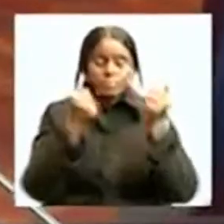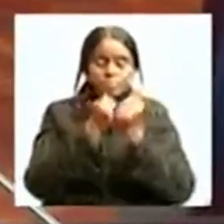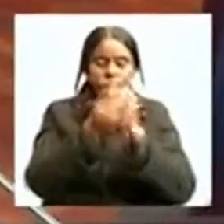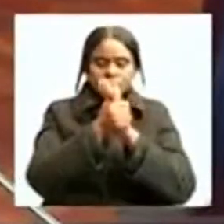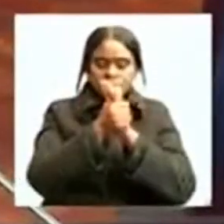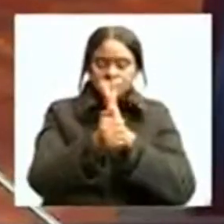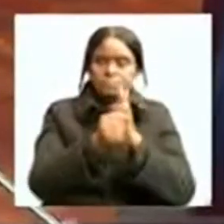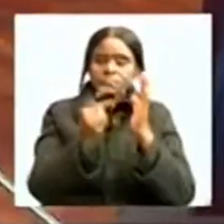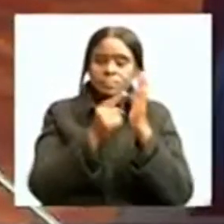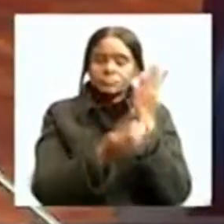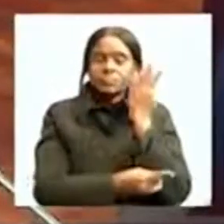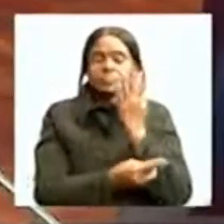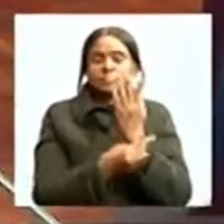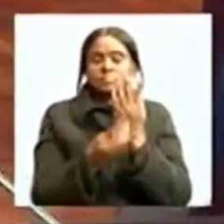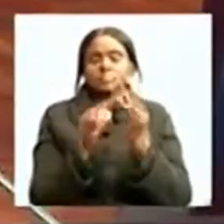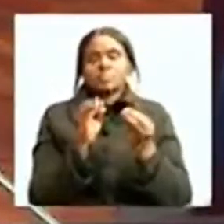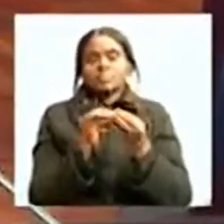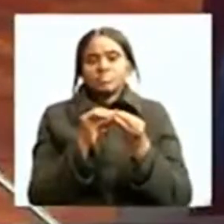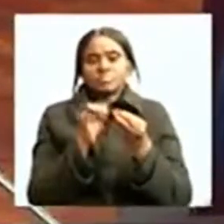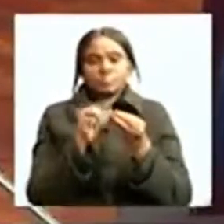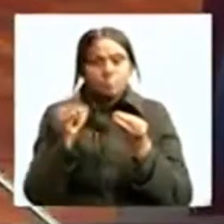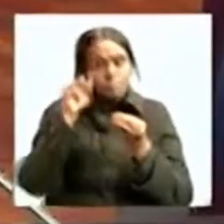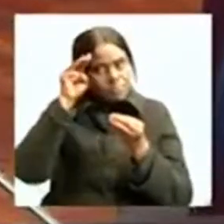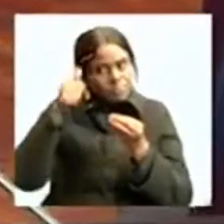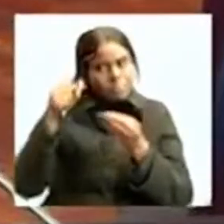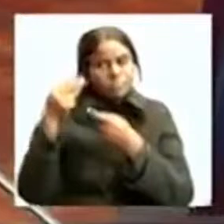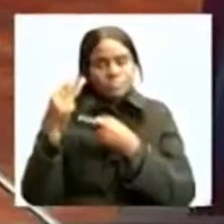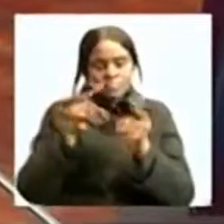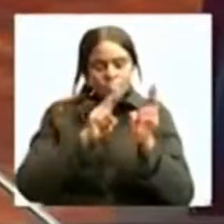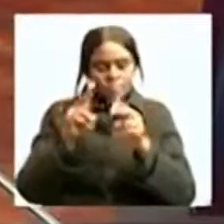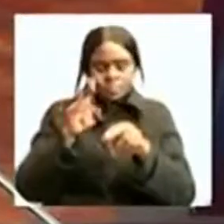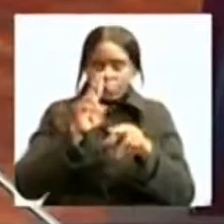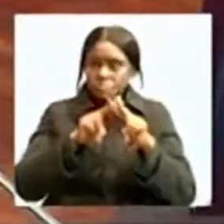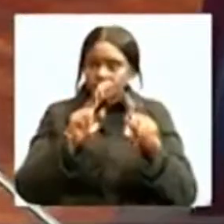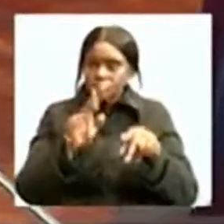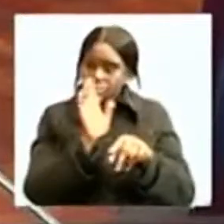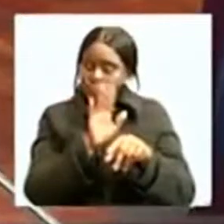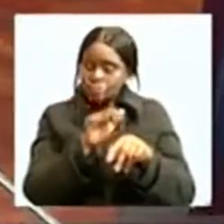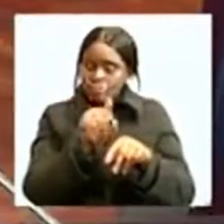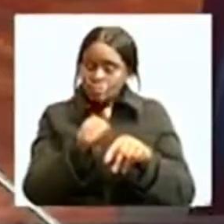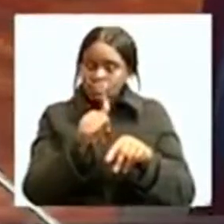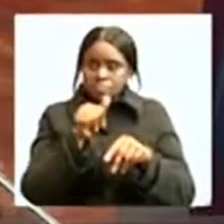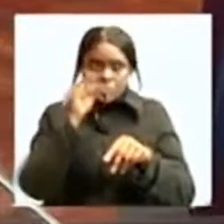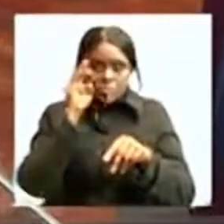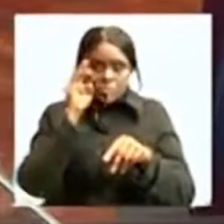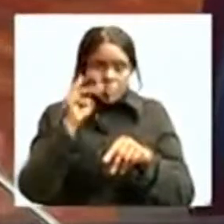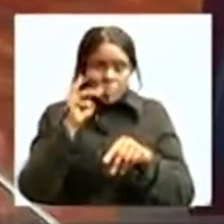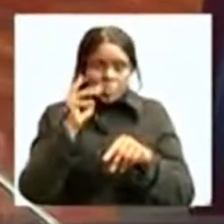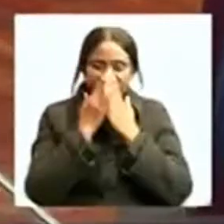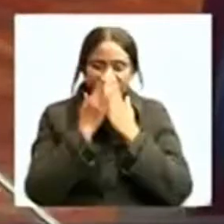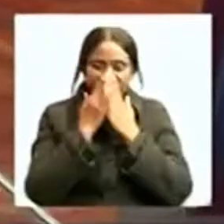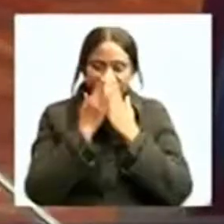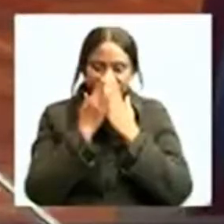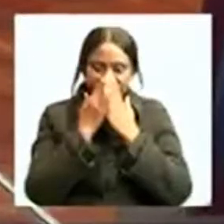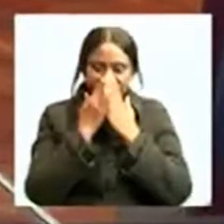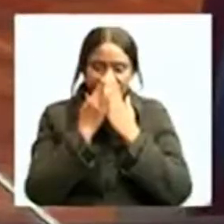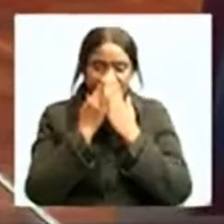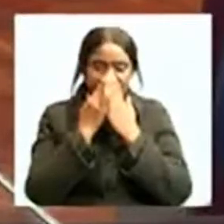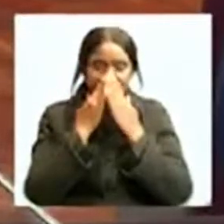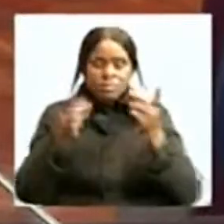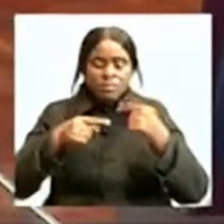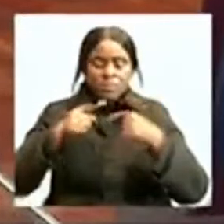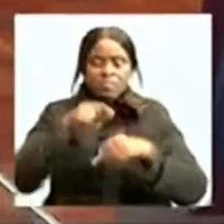skills development. The Ministry's response, Chairperson. The Ministry has issued circulars to local